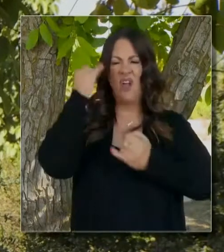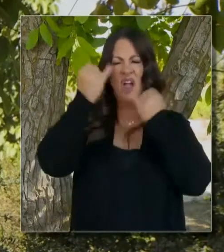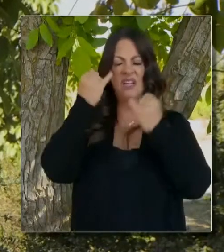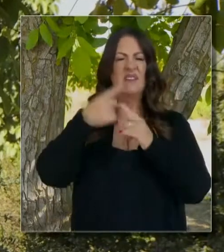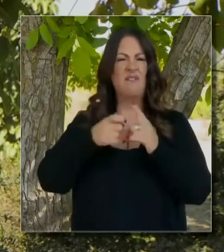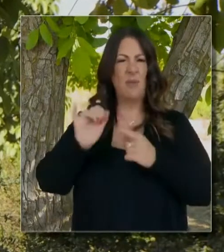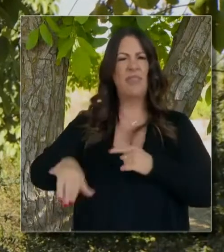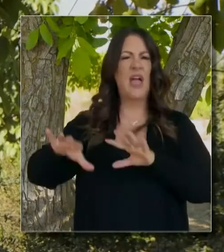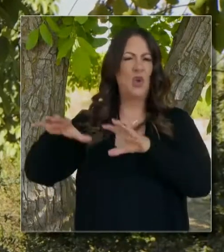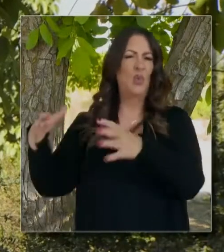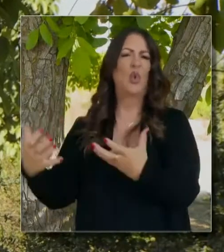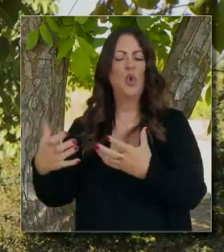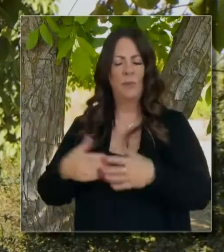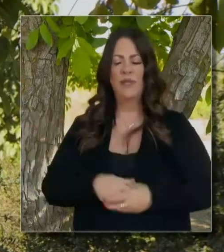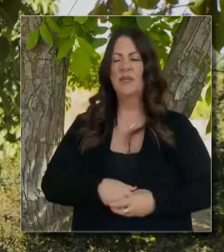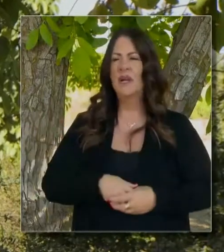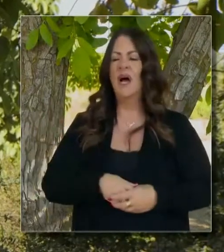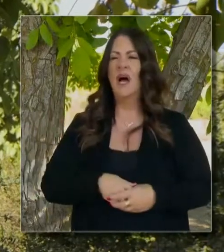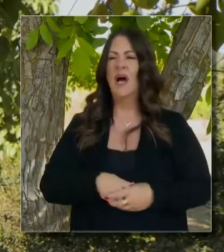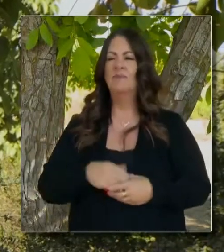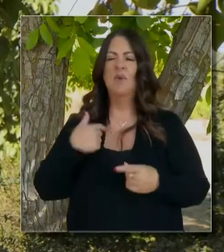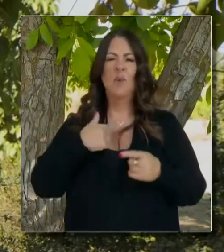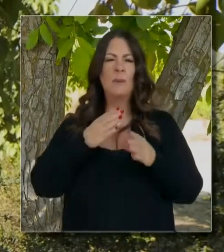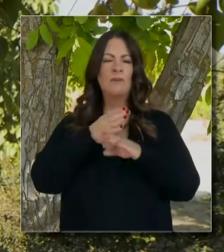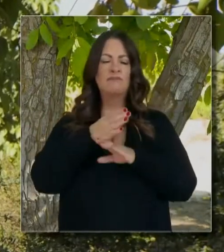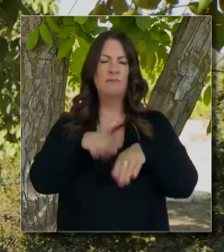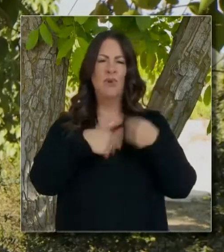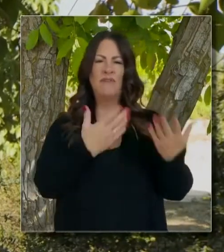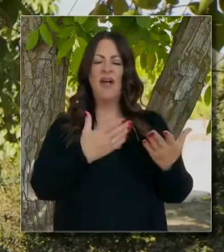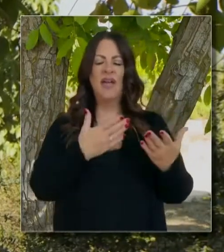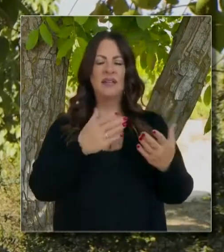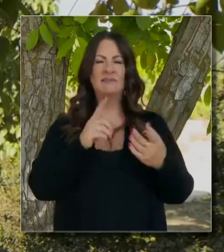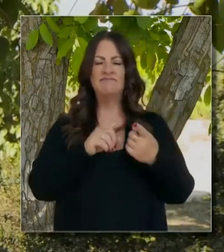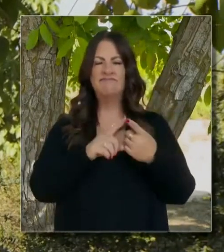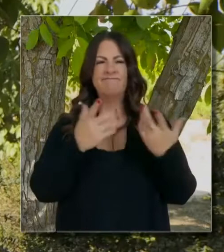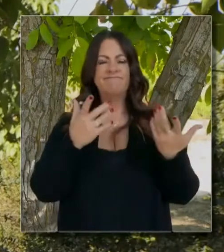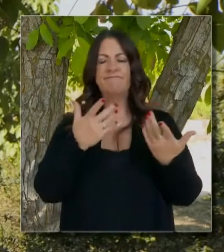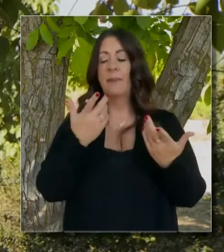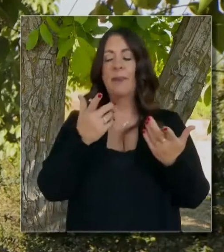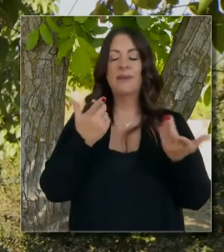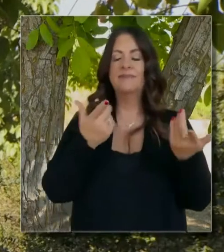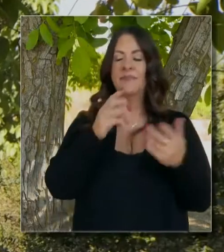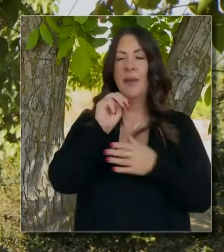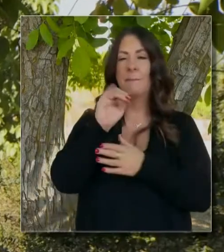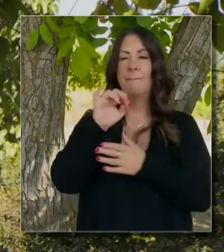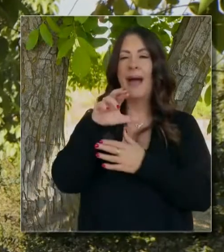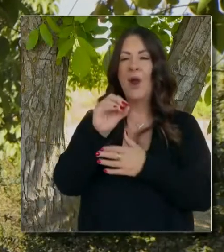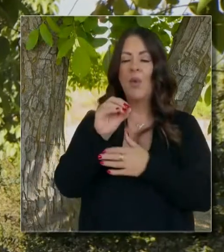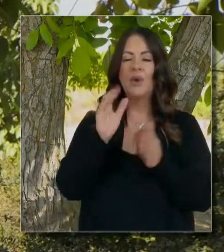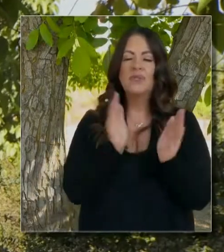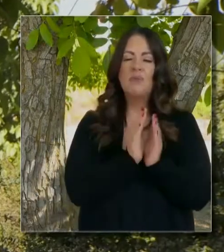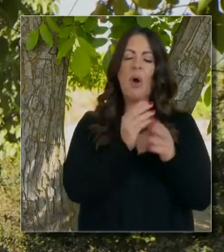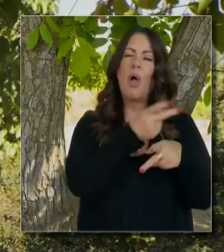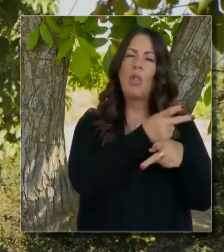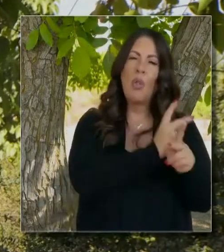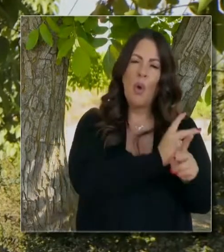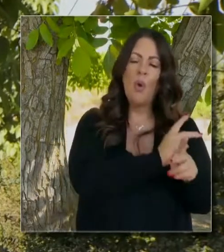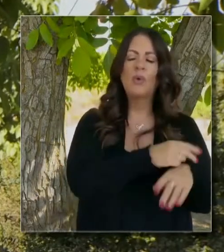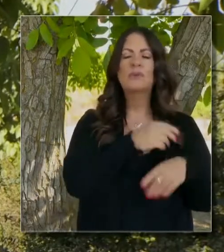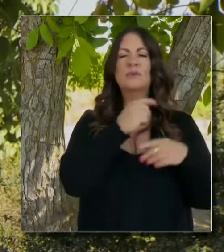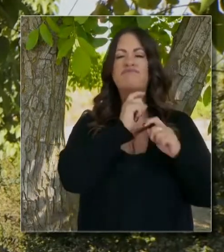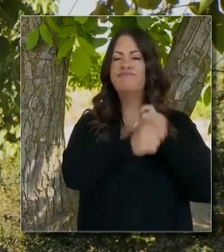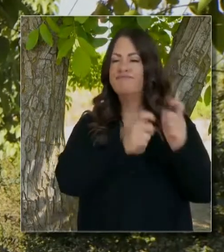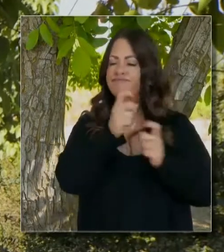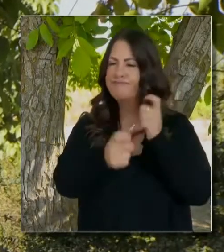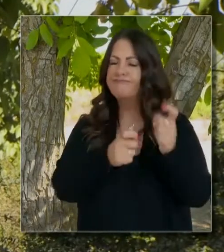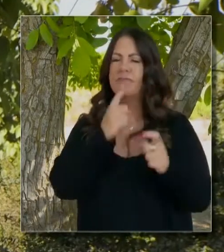revolving loan funds that we provided, over $100 million to the iBank for microloans to small and minority-owned businesses,